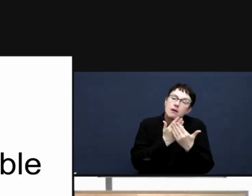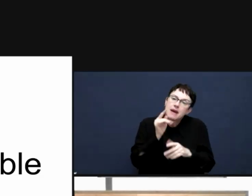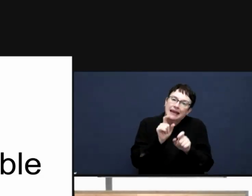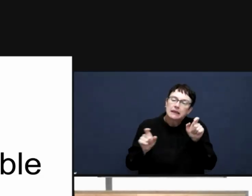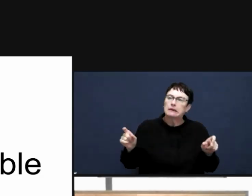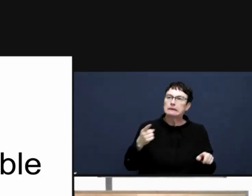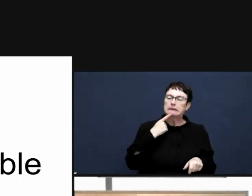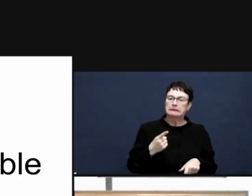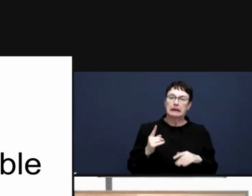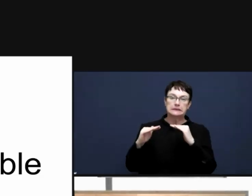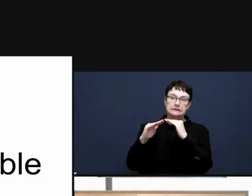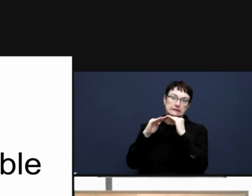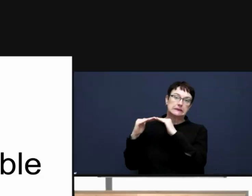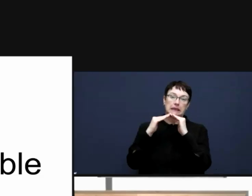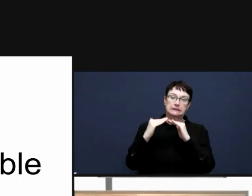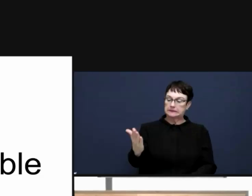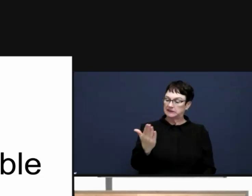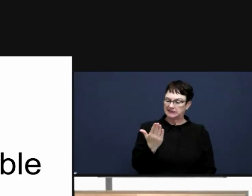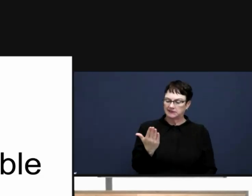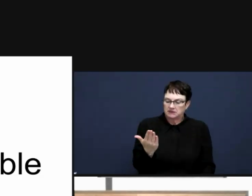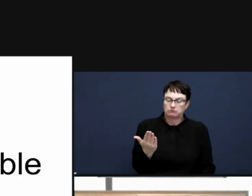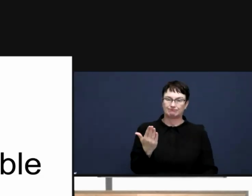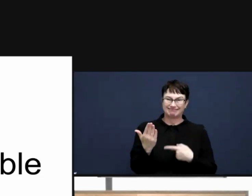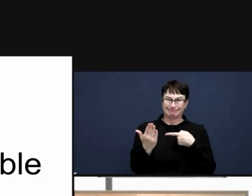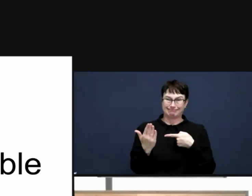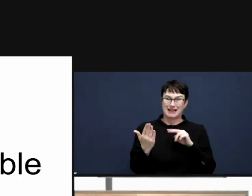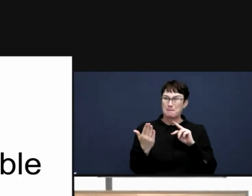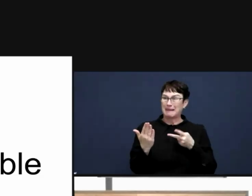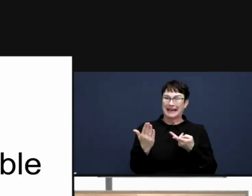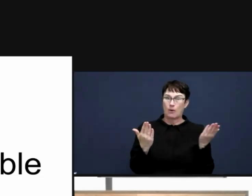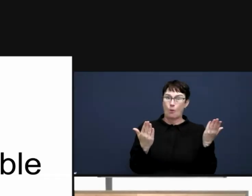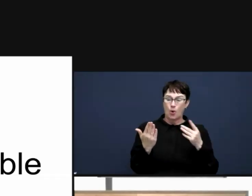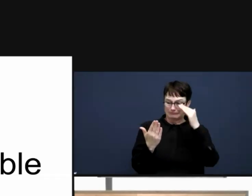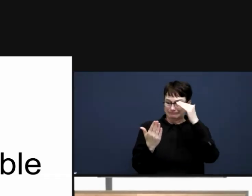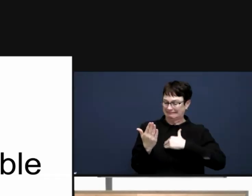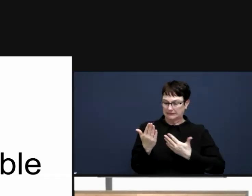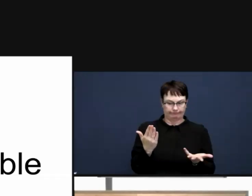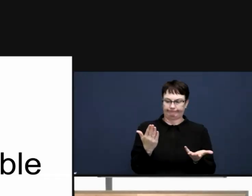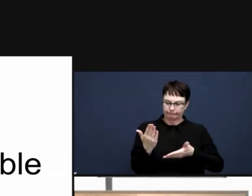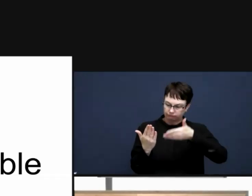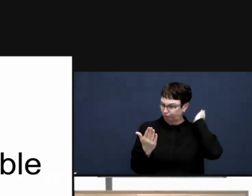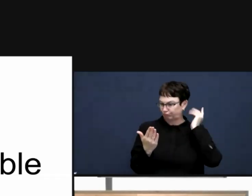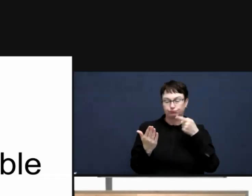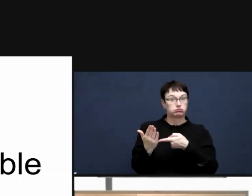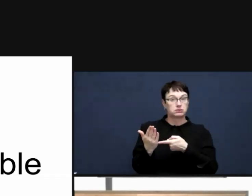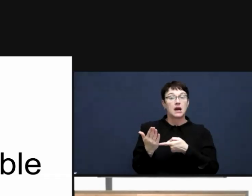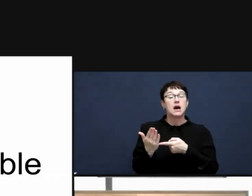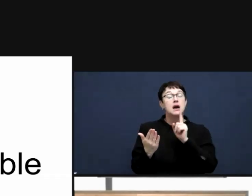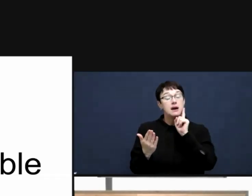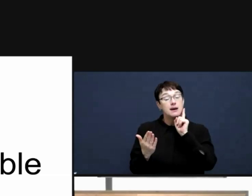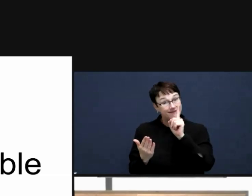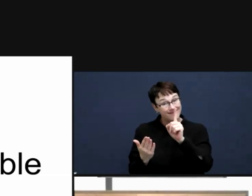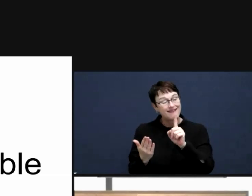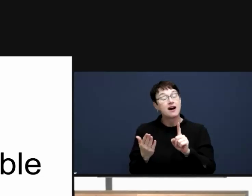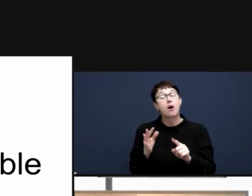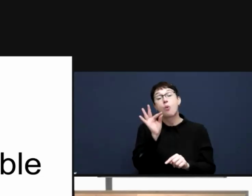from scratch and know nothing about anything and believe that you can understand the standard. So I really like that idea of connecting